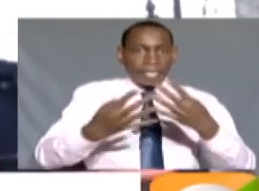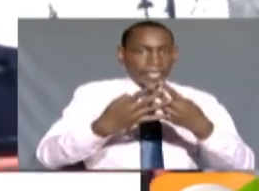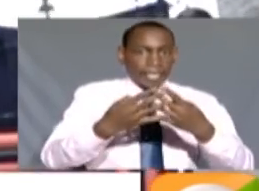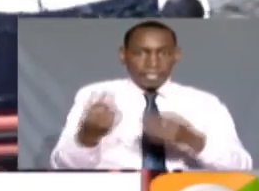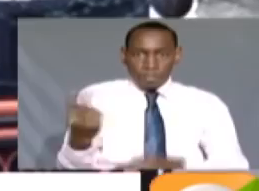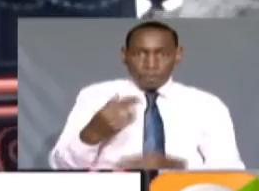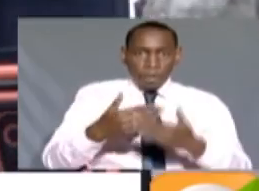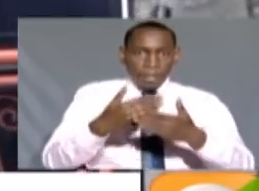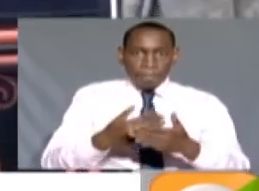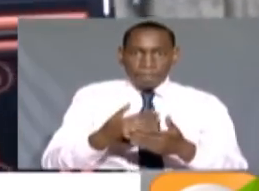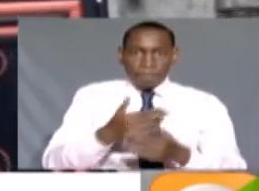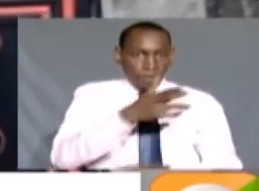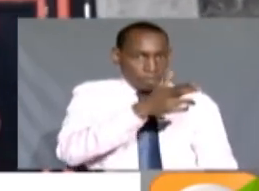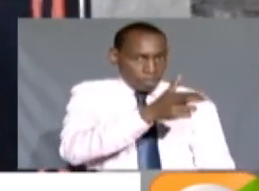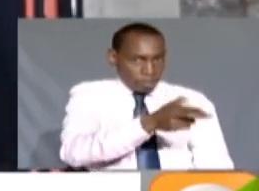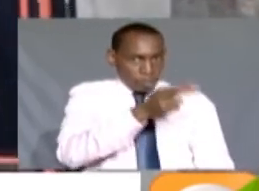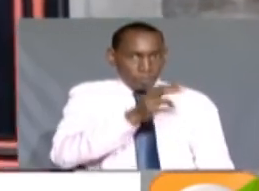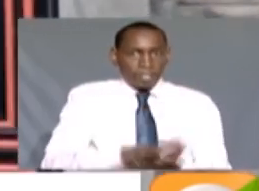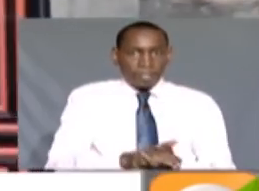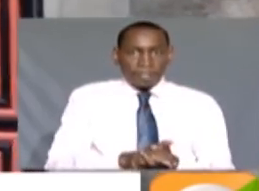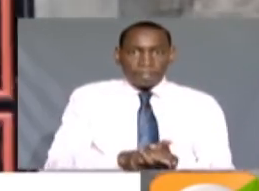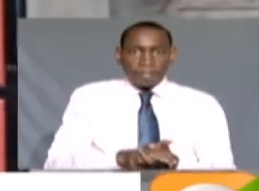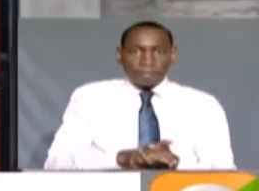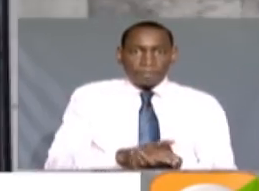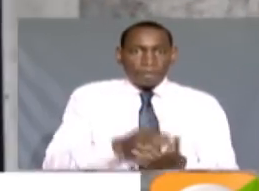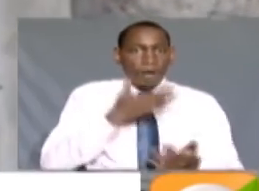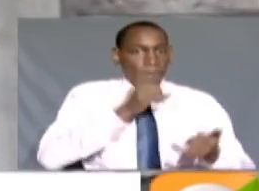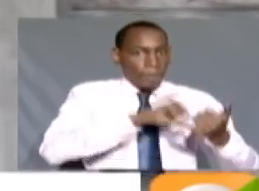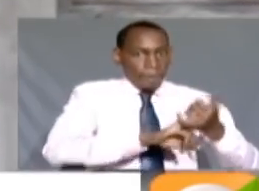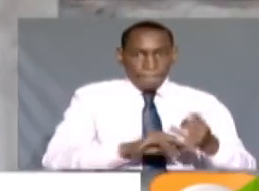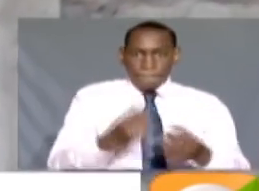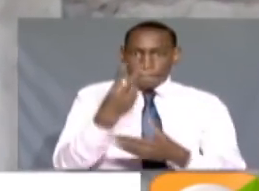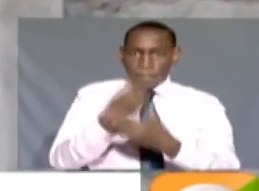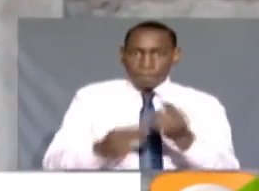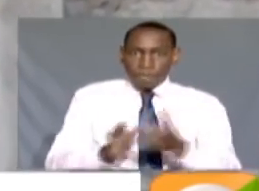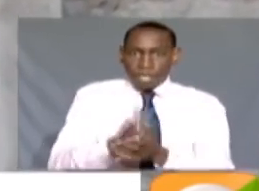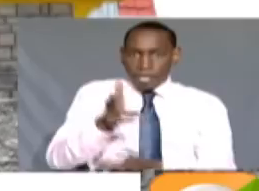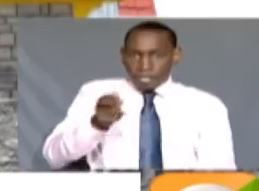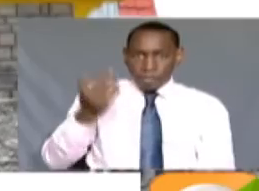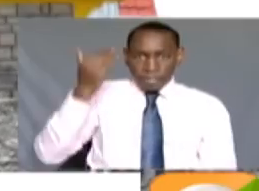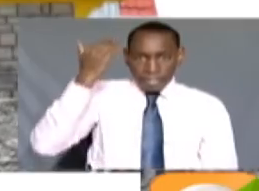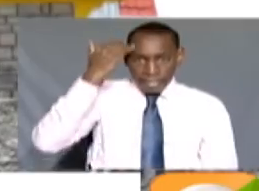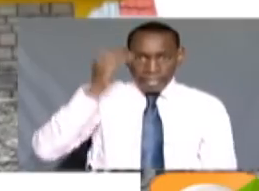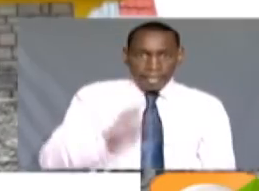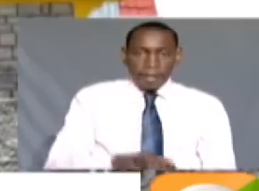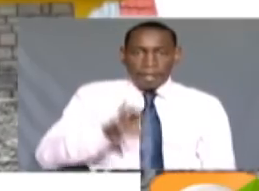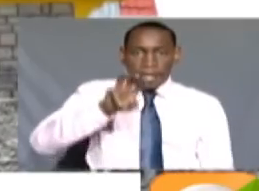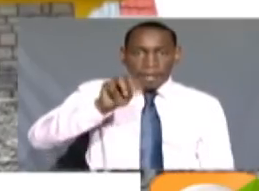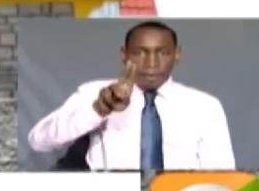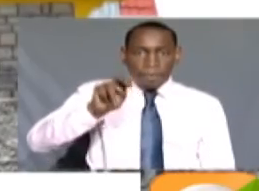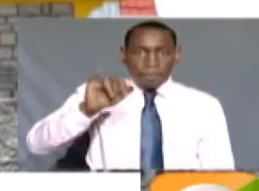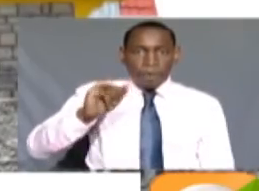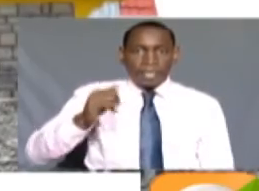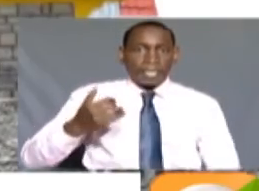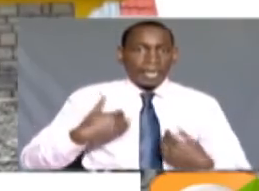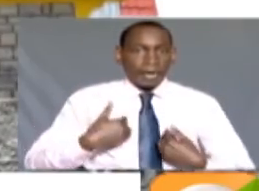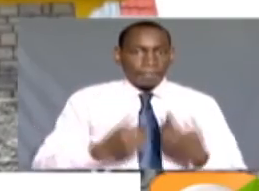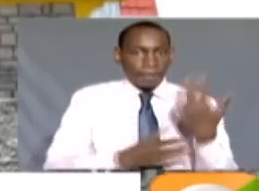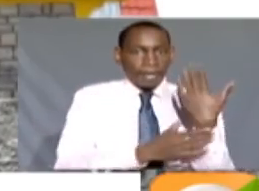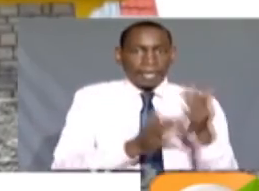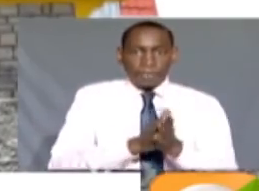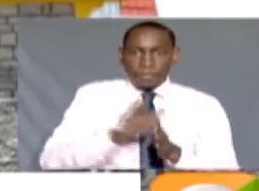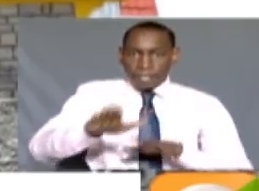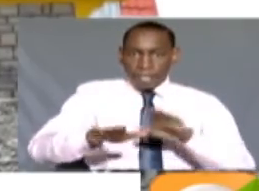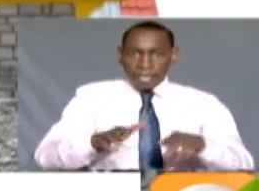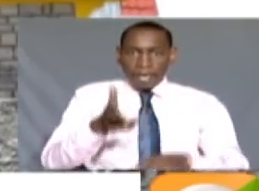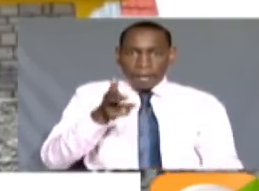gate for the couple, before turning their guns on Alice Mwangi. Both were shot in the head. Mwangi, on the other hand, sustained